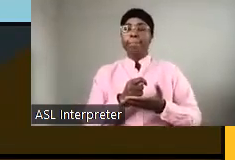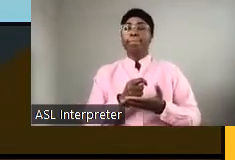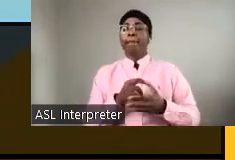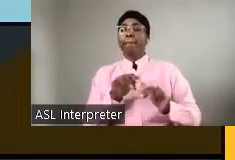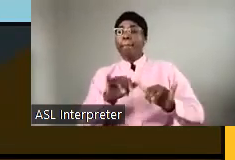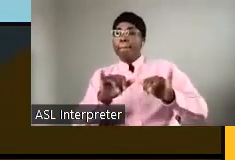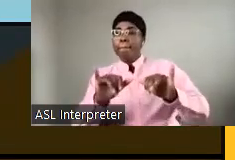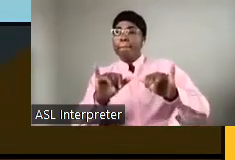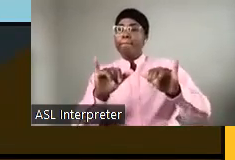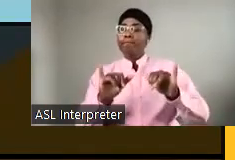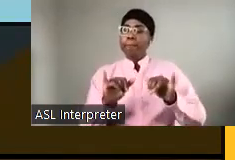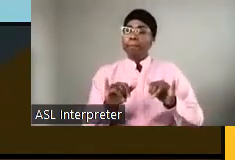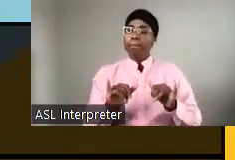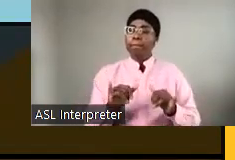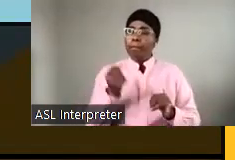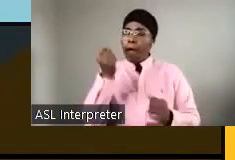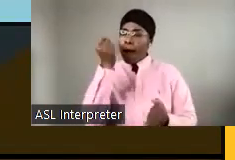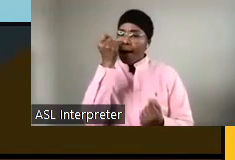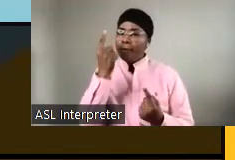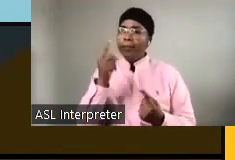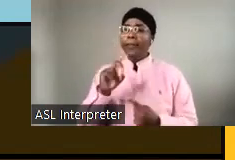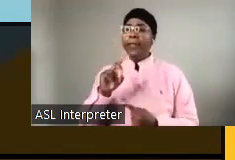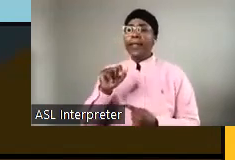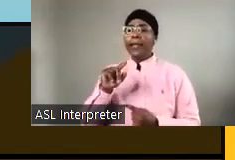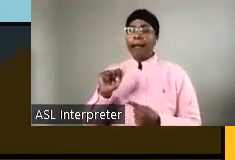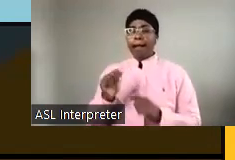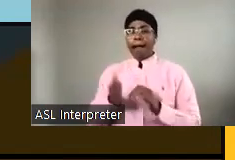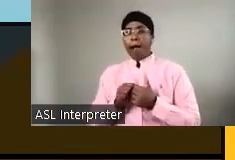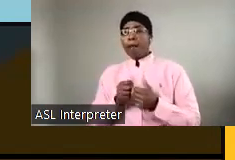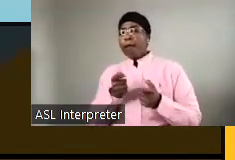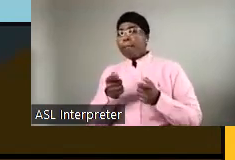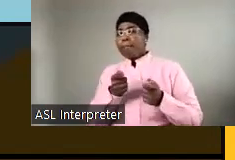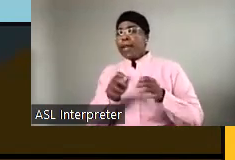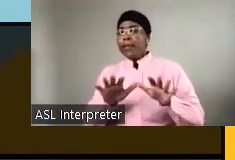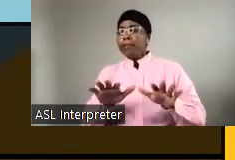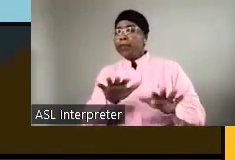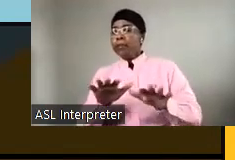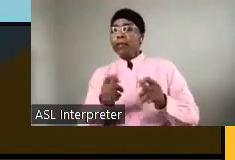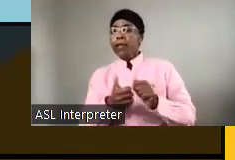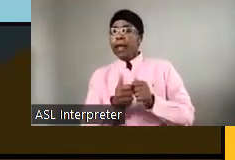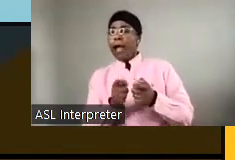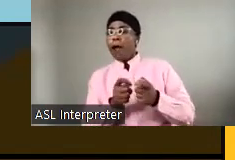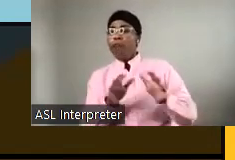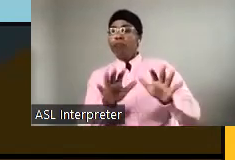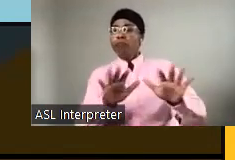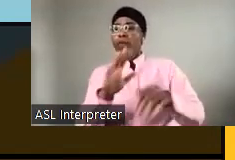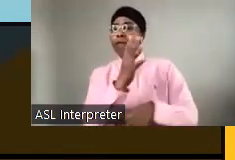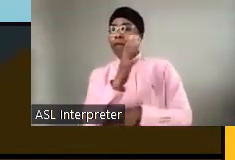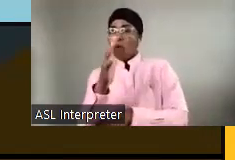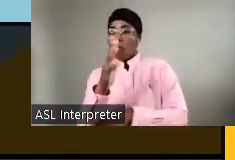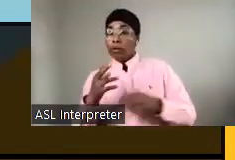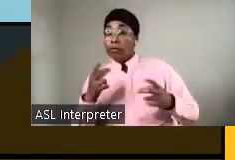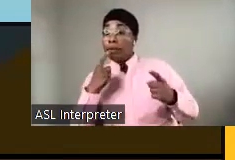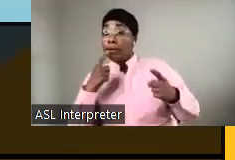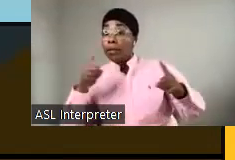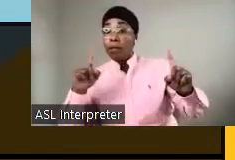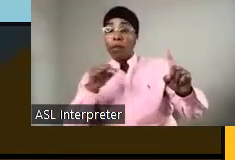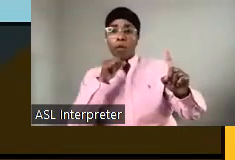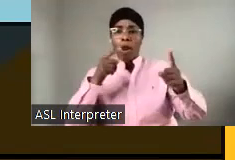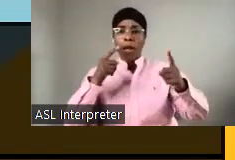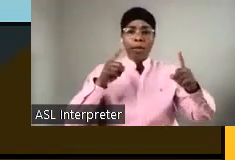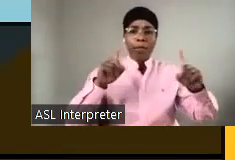understand how our management treatments are changing the system over time. And so, you